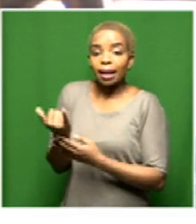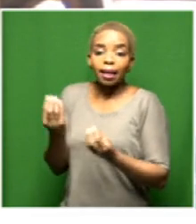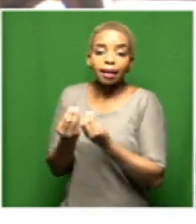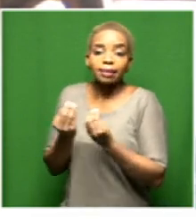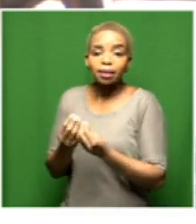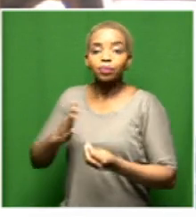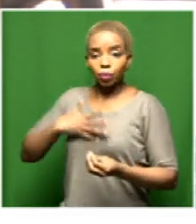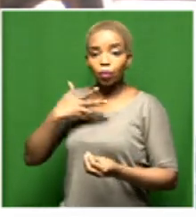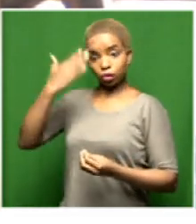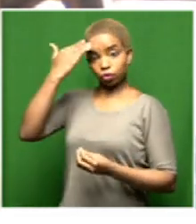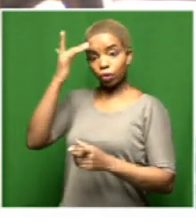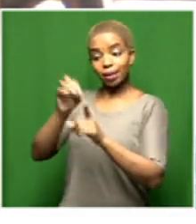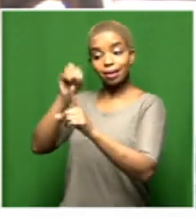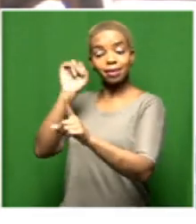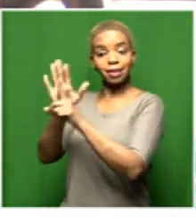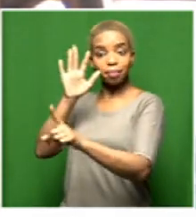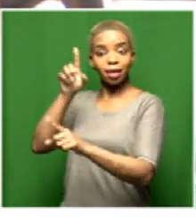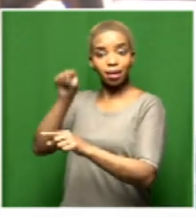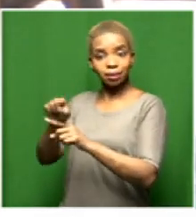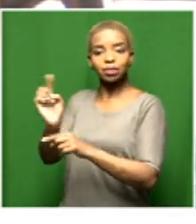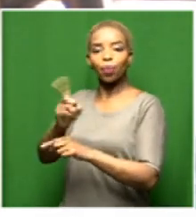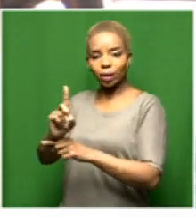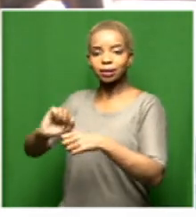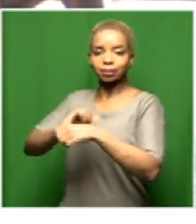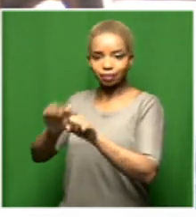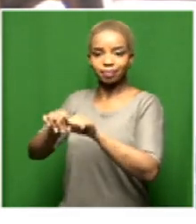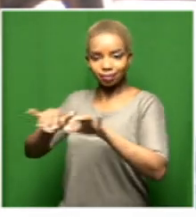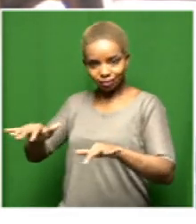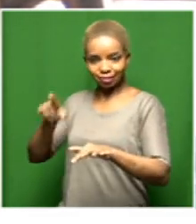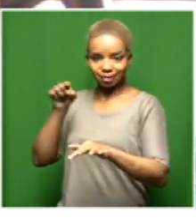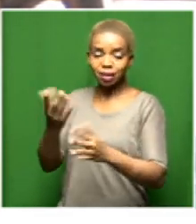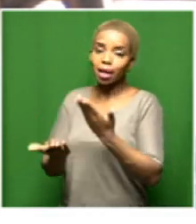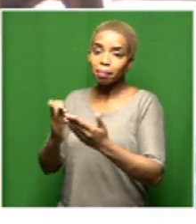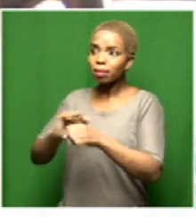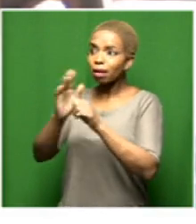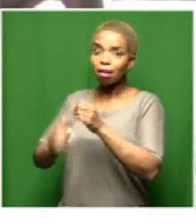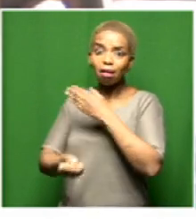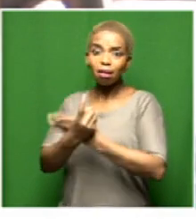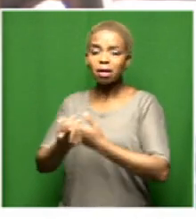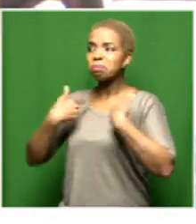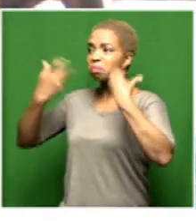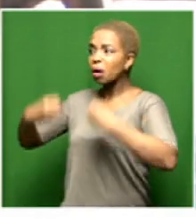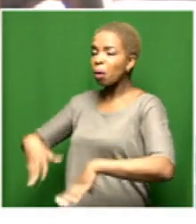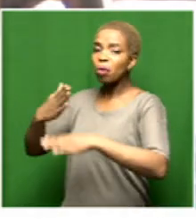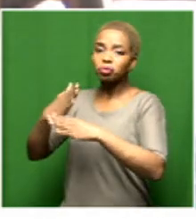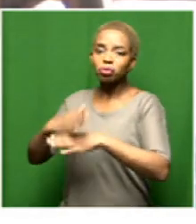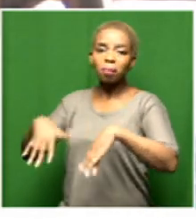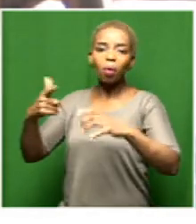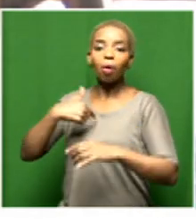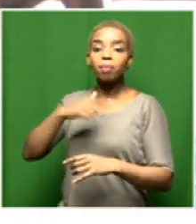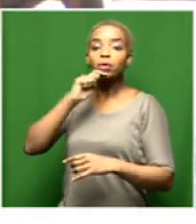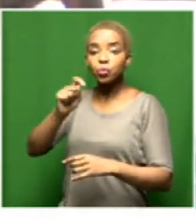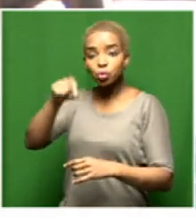how COVID-19 impacted on you. So if you've lost your job or you've been laid, you've been put on short time, or you've had a gig